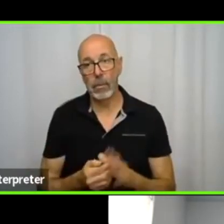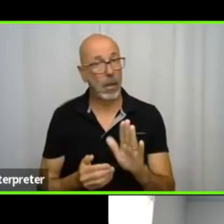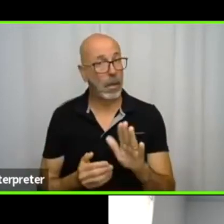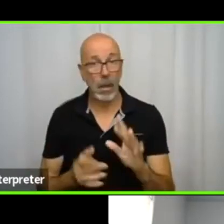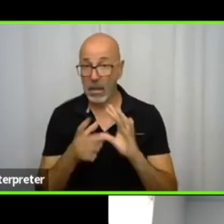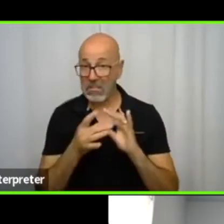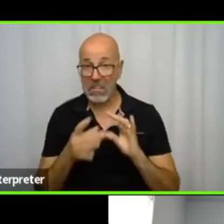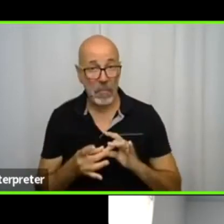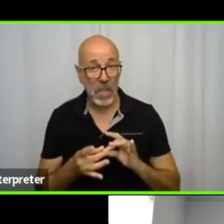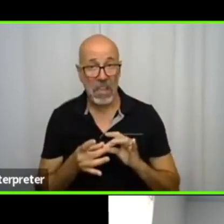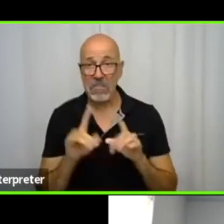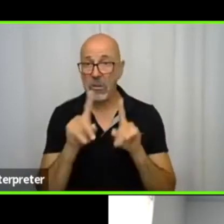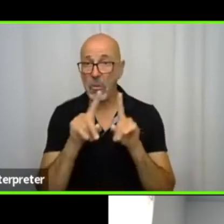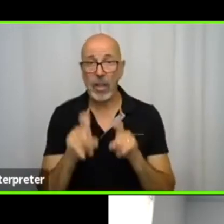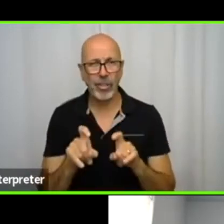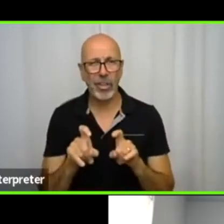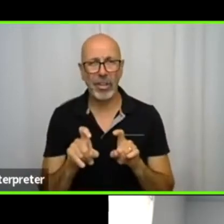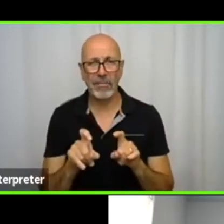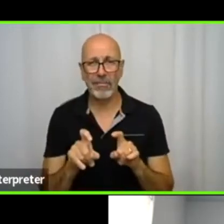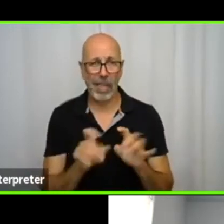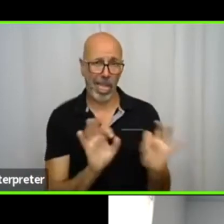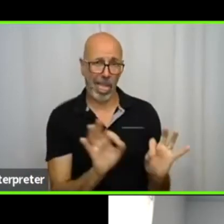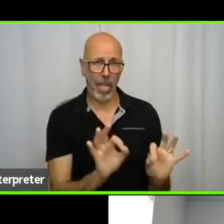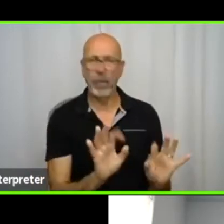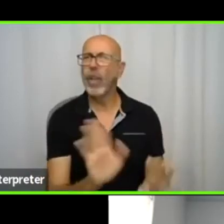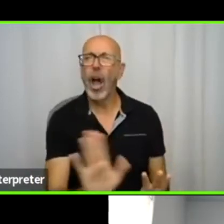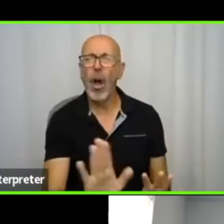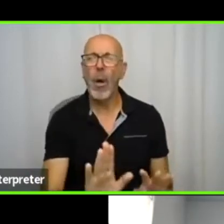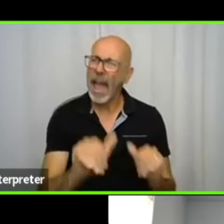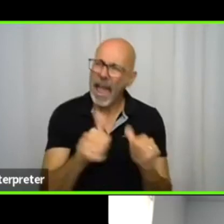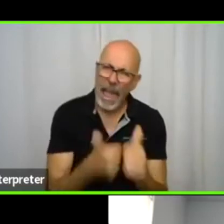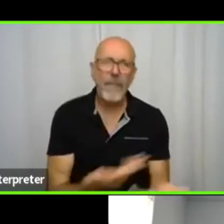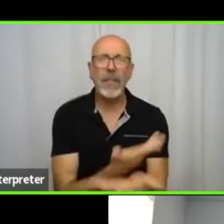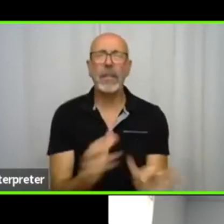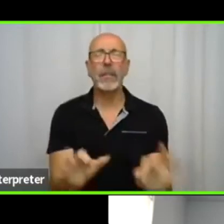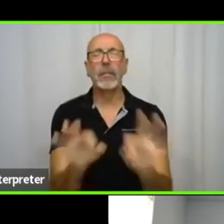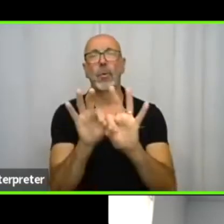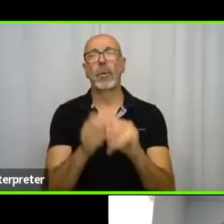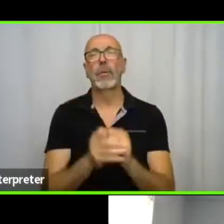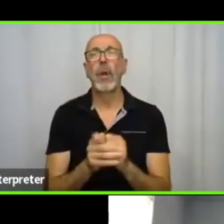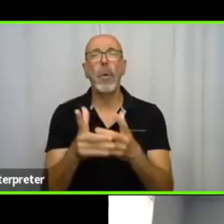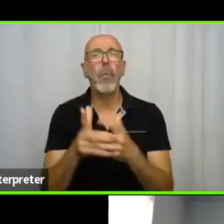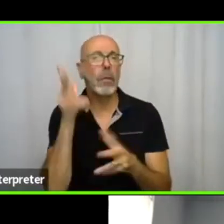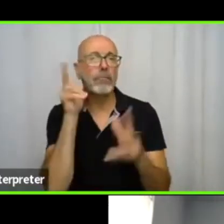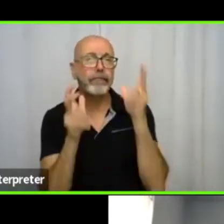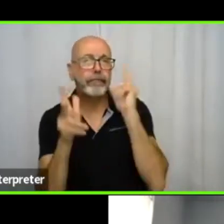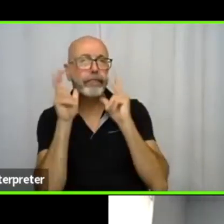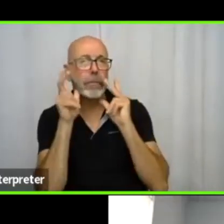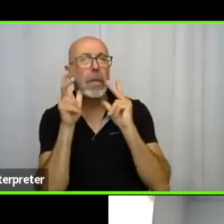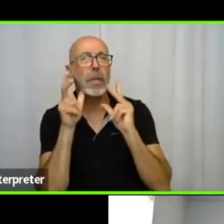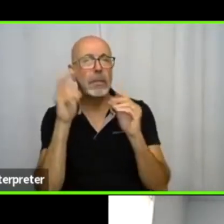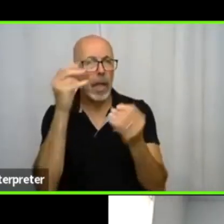comment or question is unwarranted. We want to hear from you and look forward to the discussion.